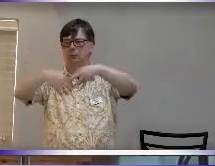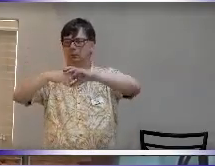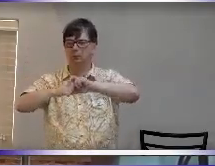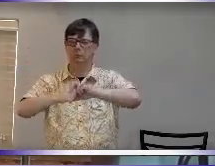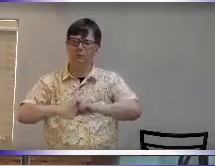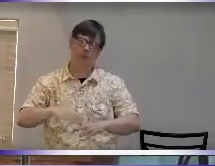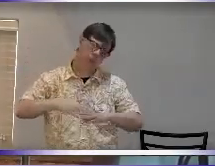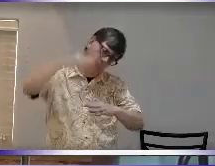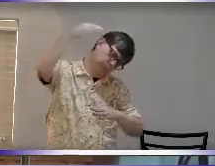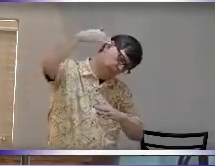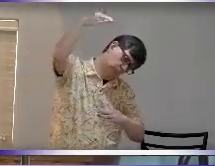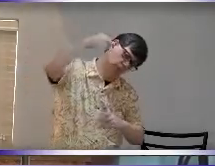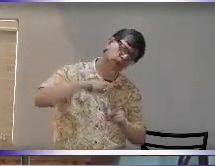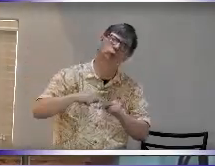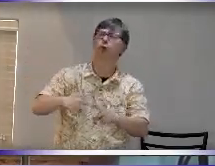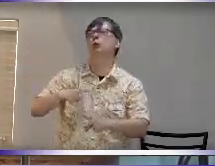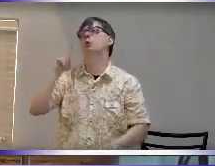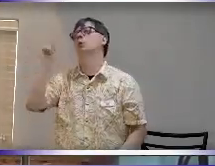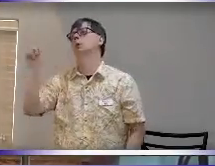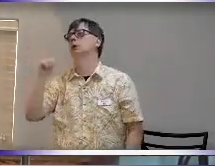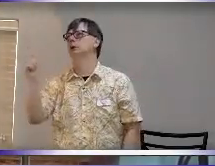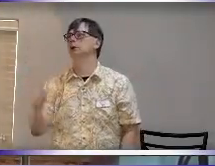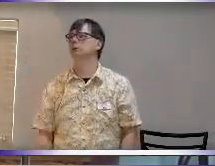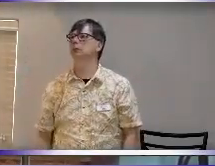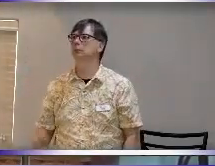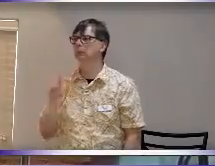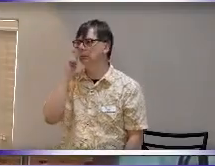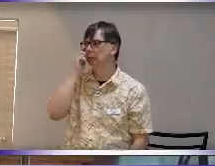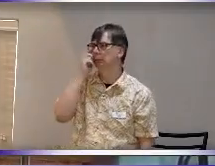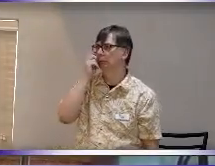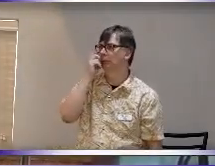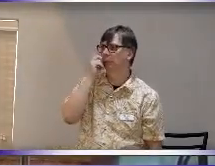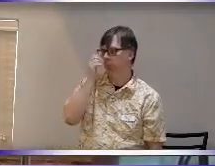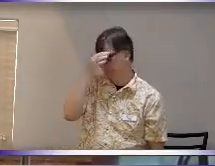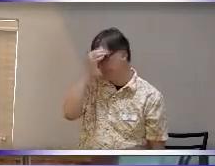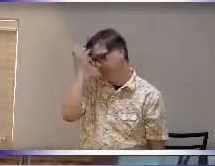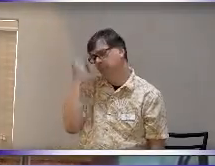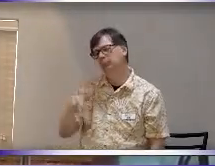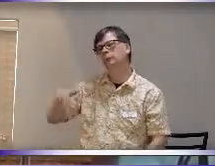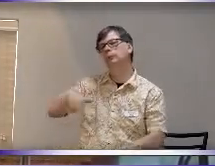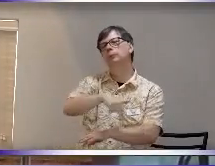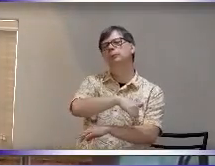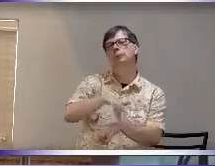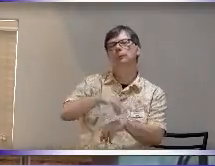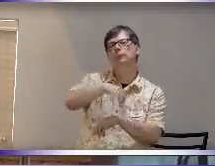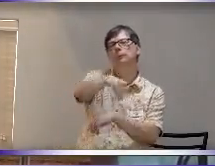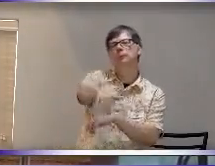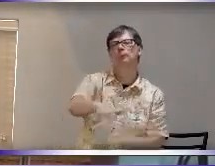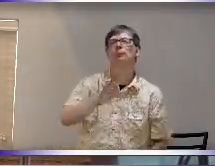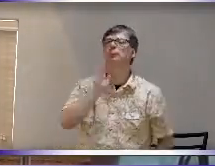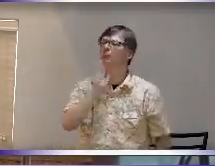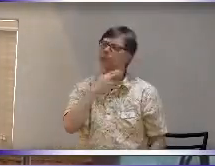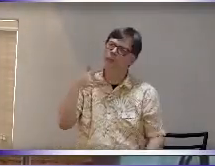steps to oneness? I made this little slide, you know, walking up the steps. But where